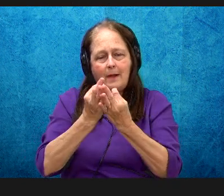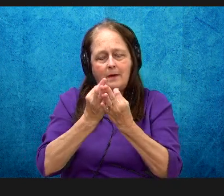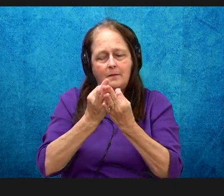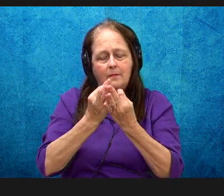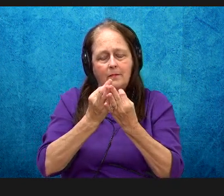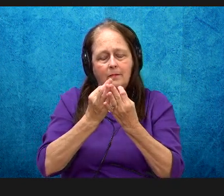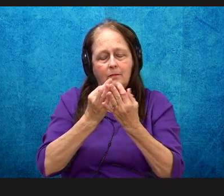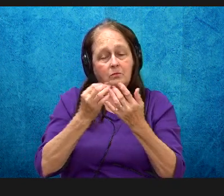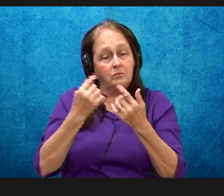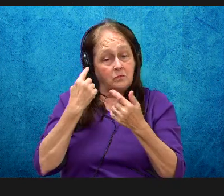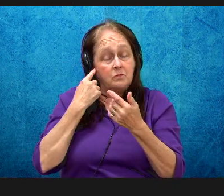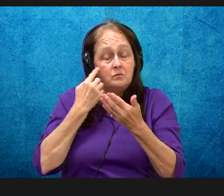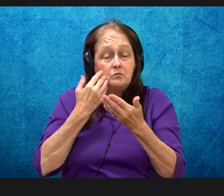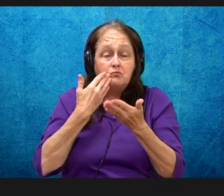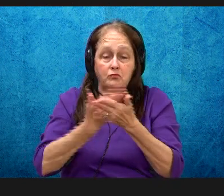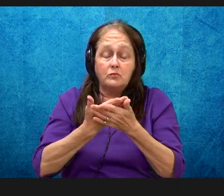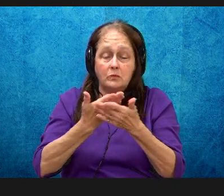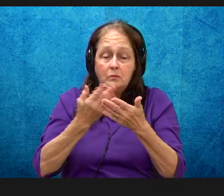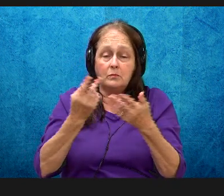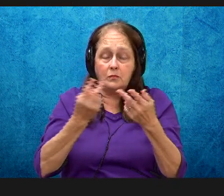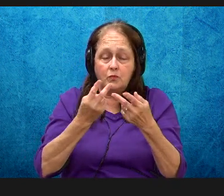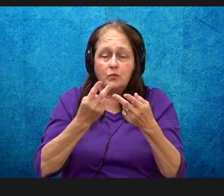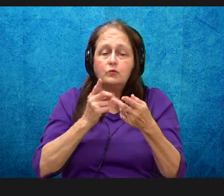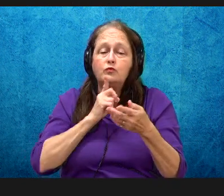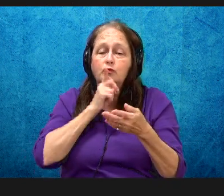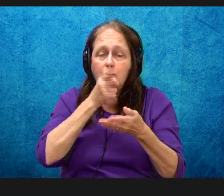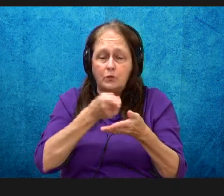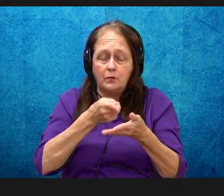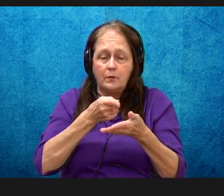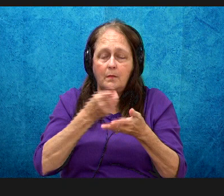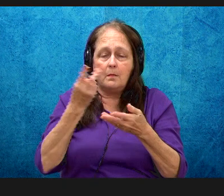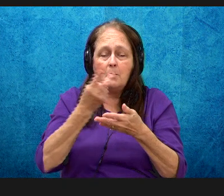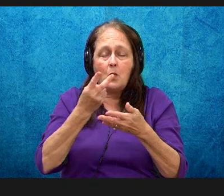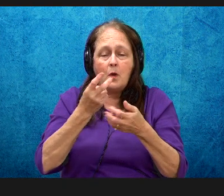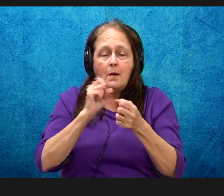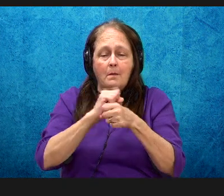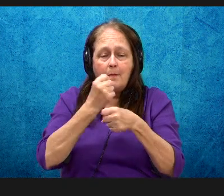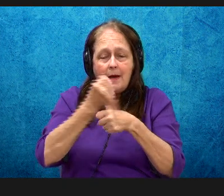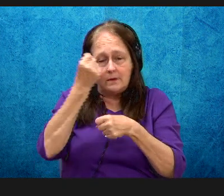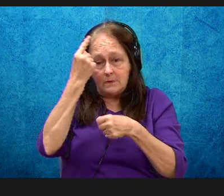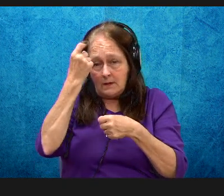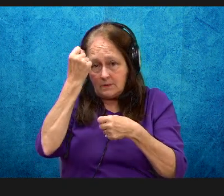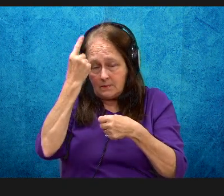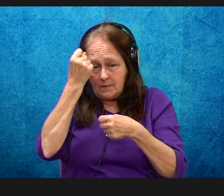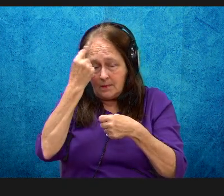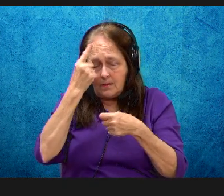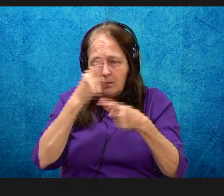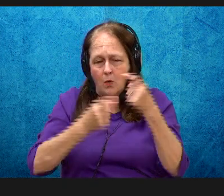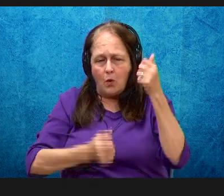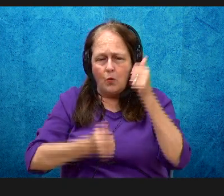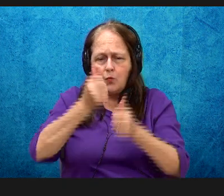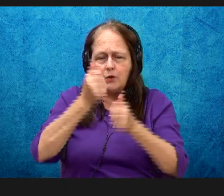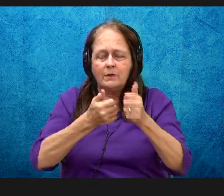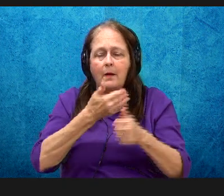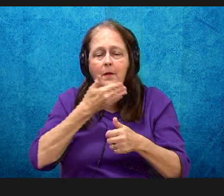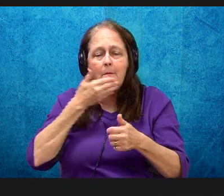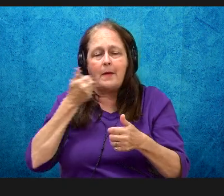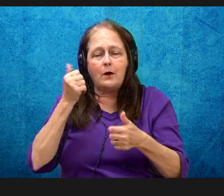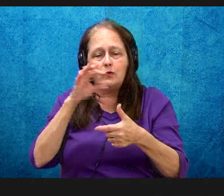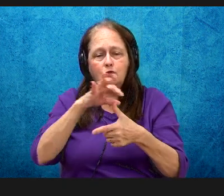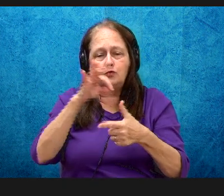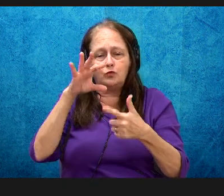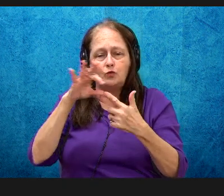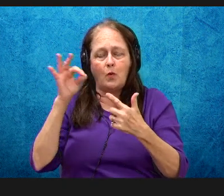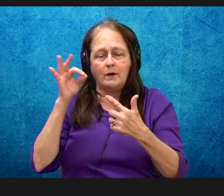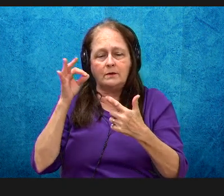Both sound really good, don't they? Both are true. They both make sense. But which one is the better choice?